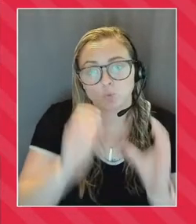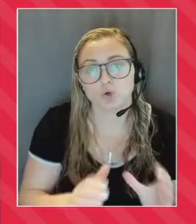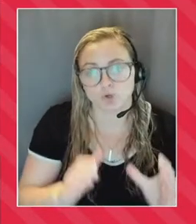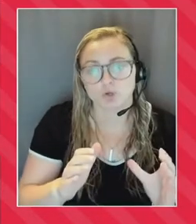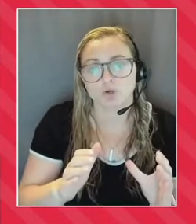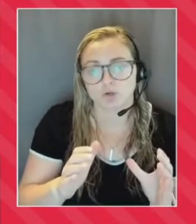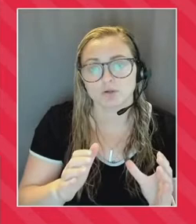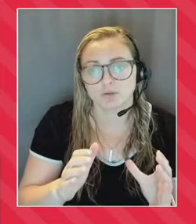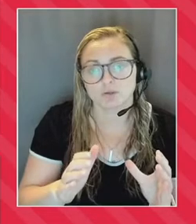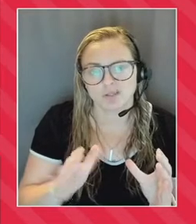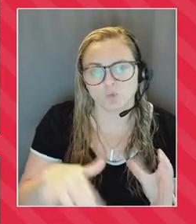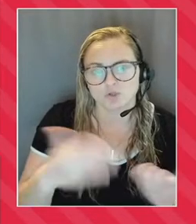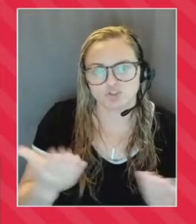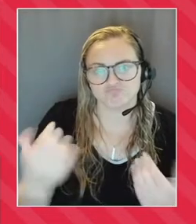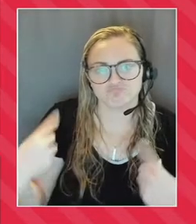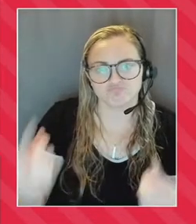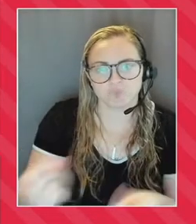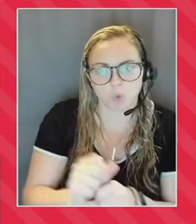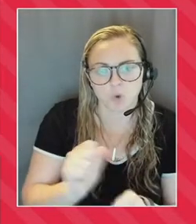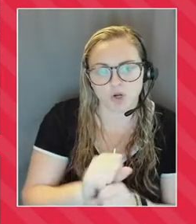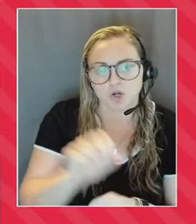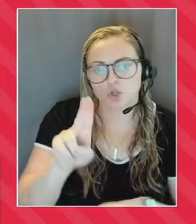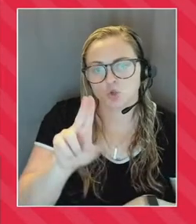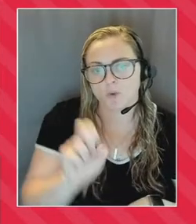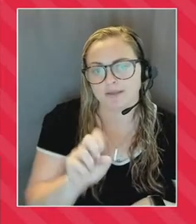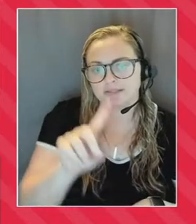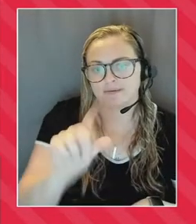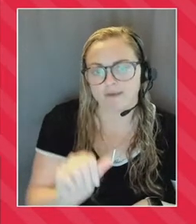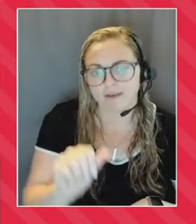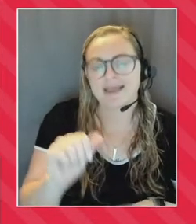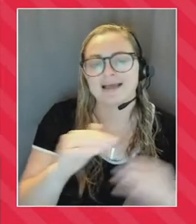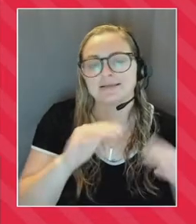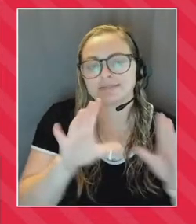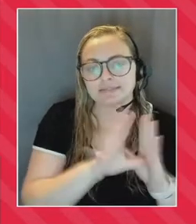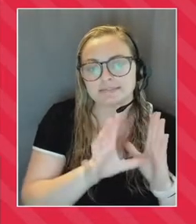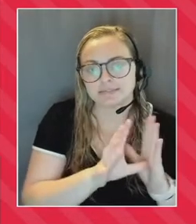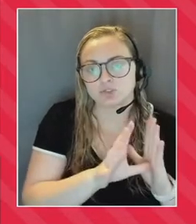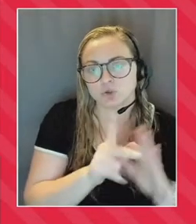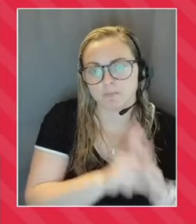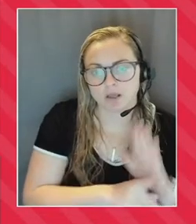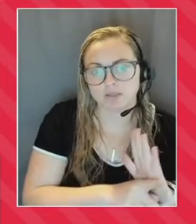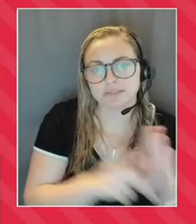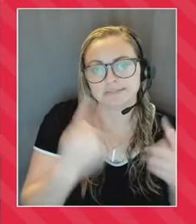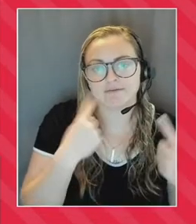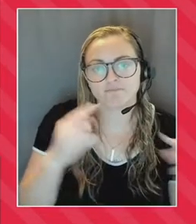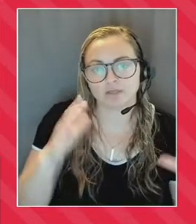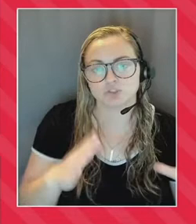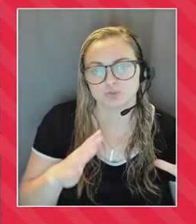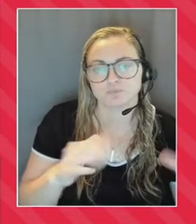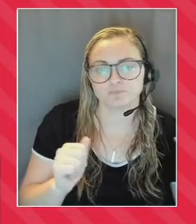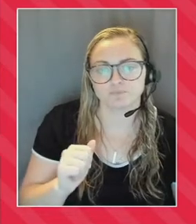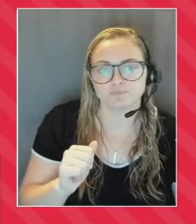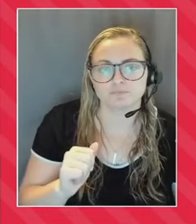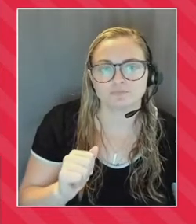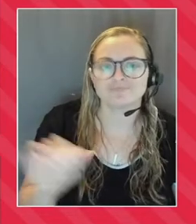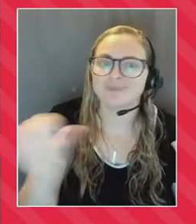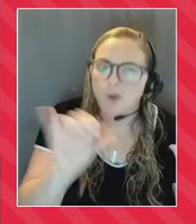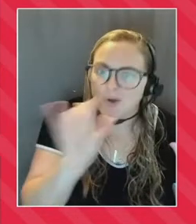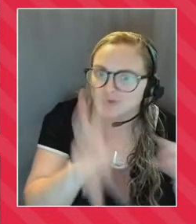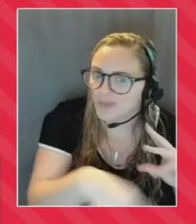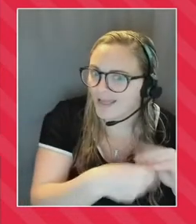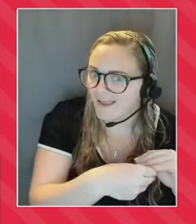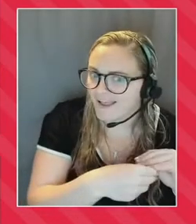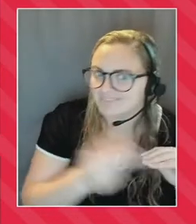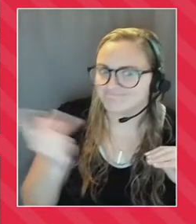where she worked at USDA as a senior policy advisor with First Lady Michelle Obama's Let's Move initiative. And I'll also add that Sarah and I